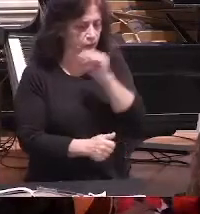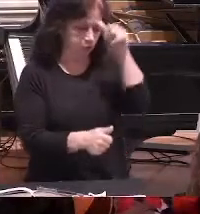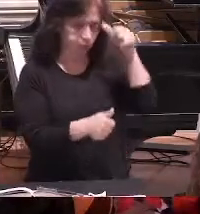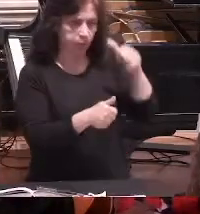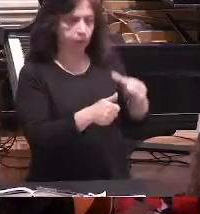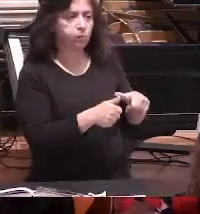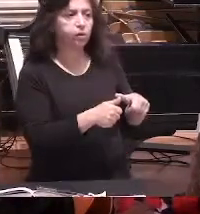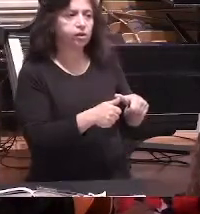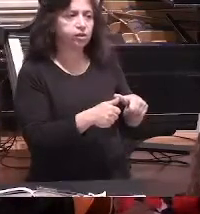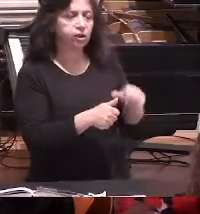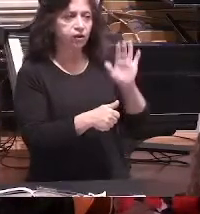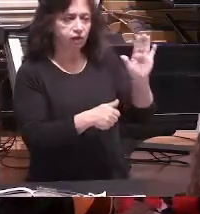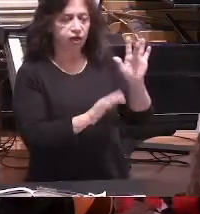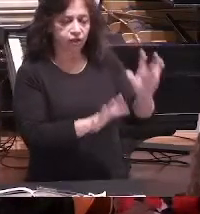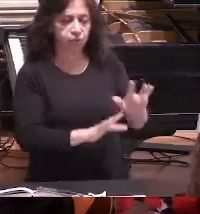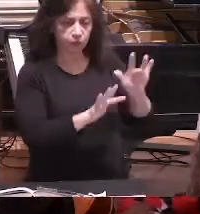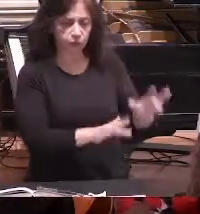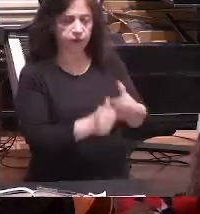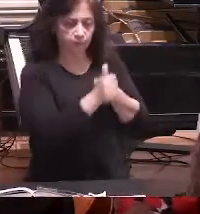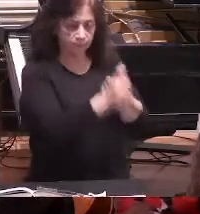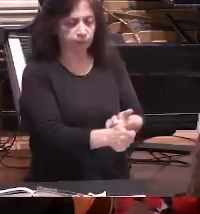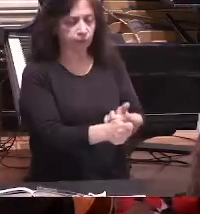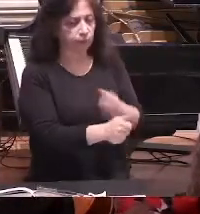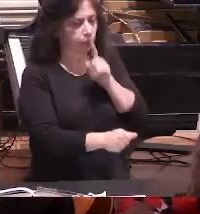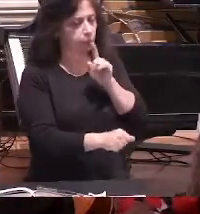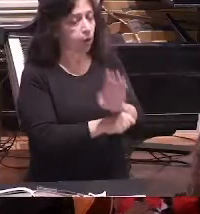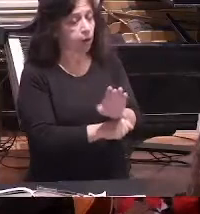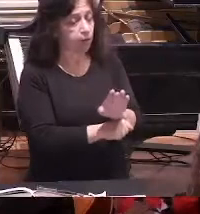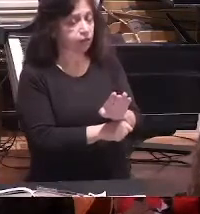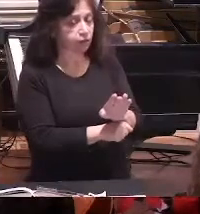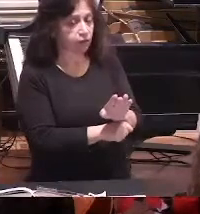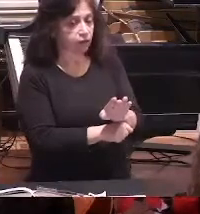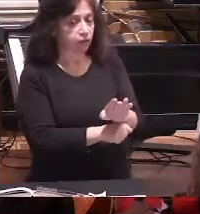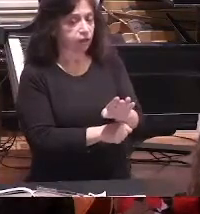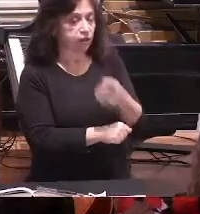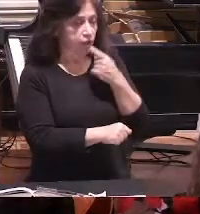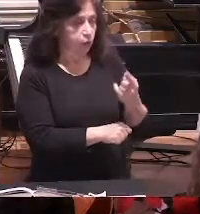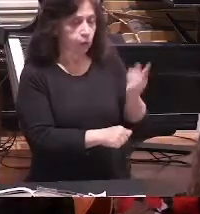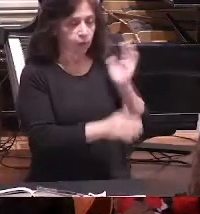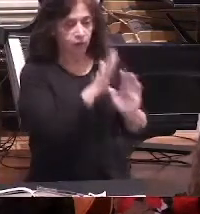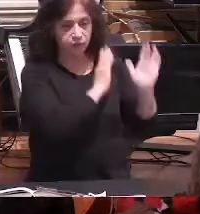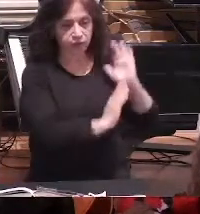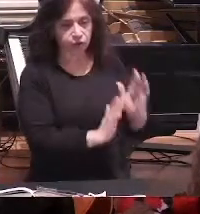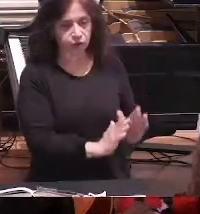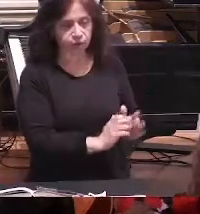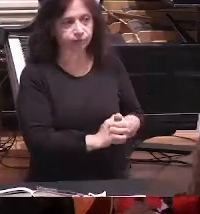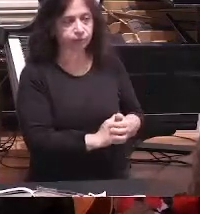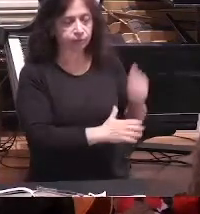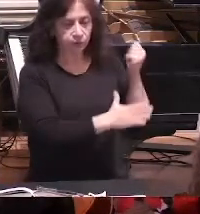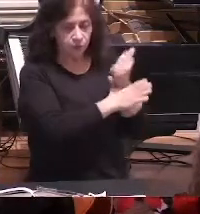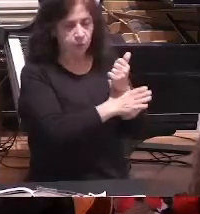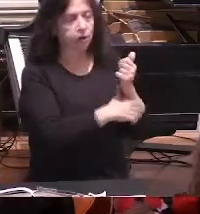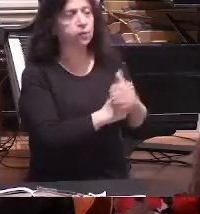remembrance of his mercy, according to the promise he made to our ancestors, to